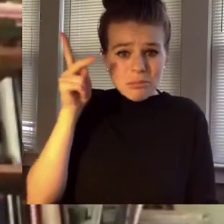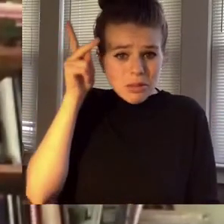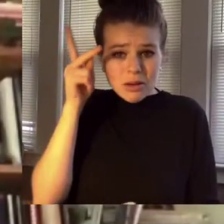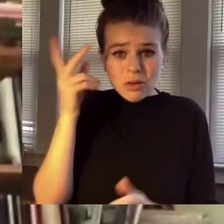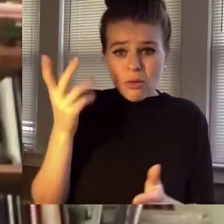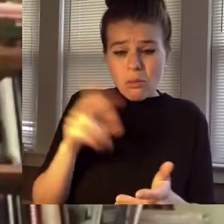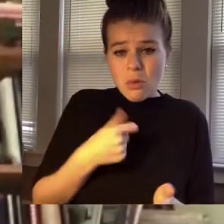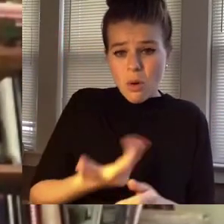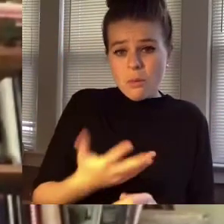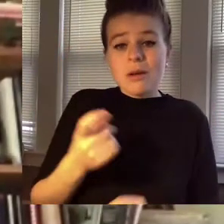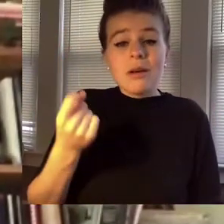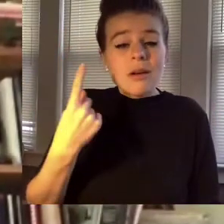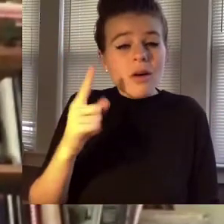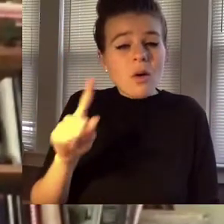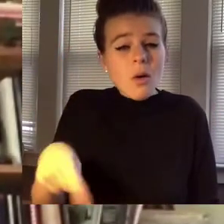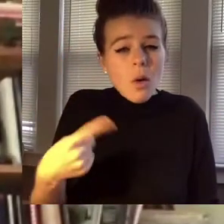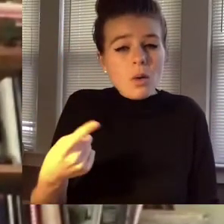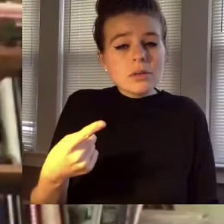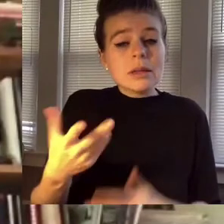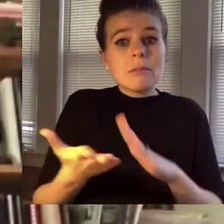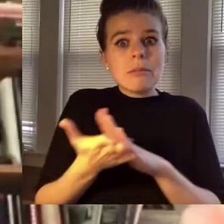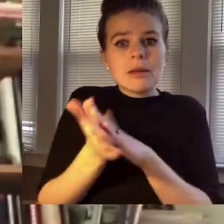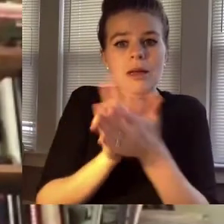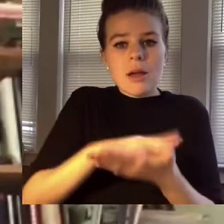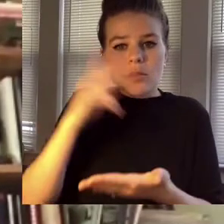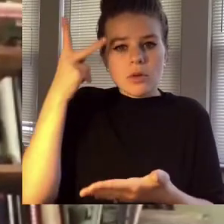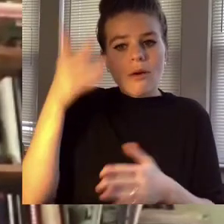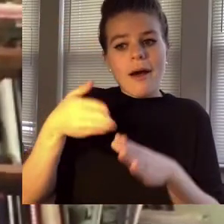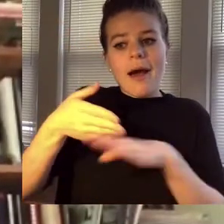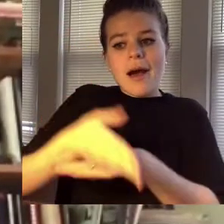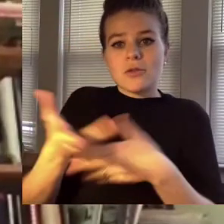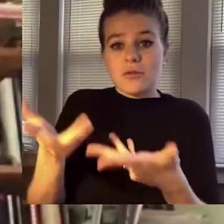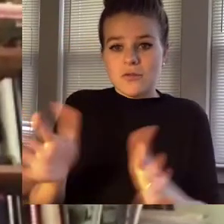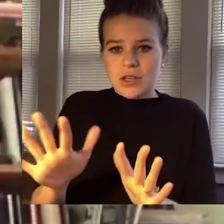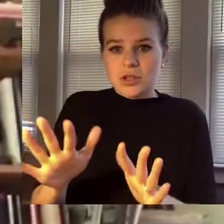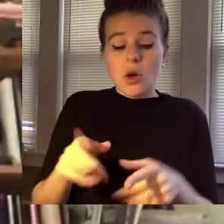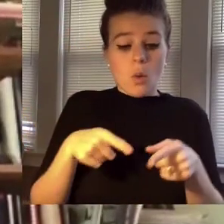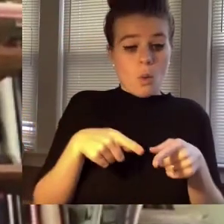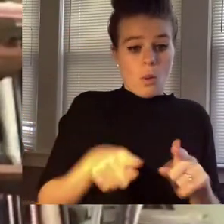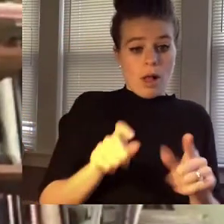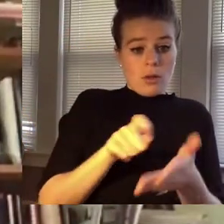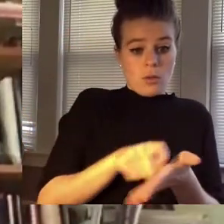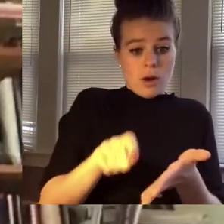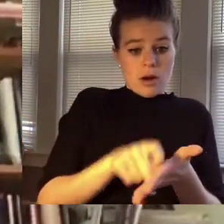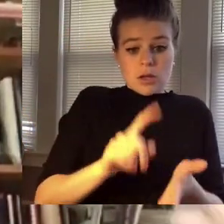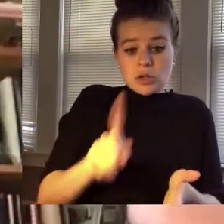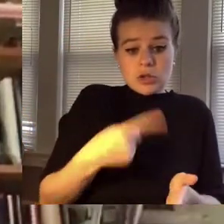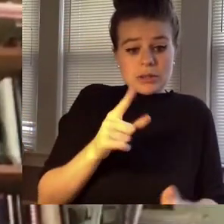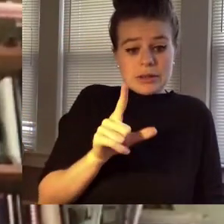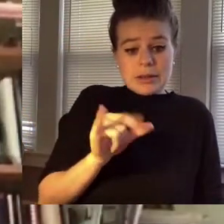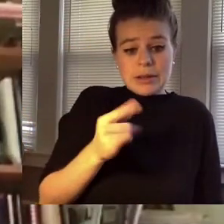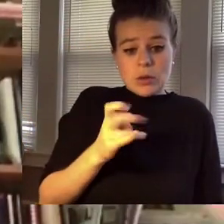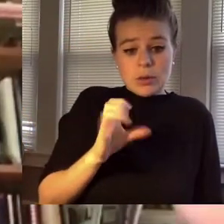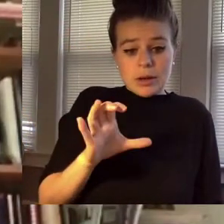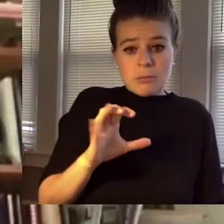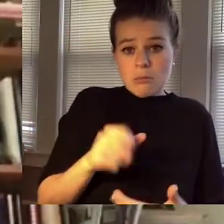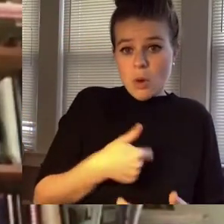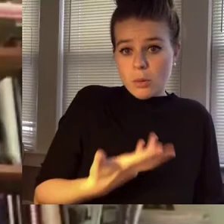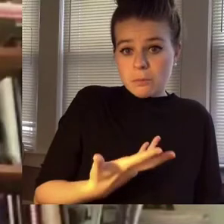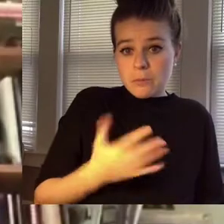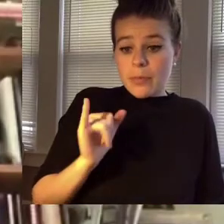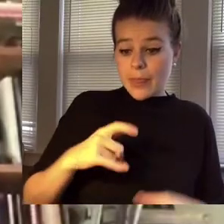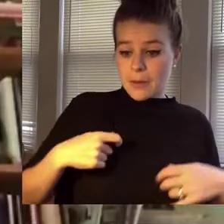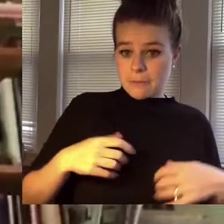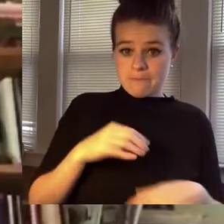a political poem after it is finished. Not while I'm writing it, it's really a lyric poem for me. Because the impulse to write